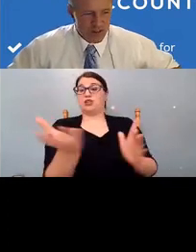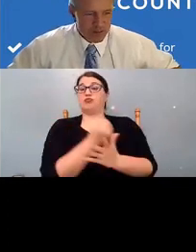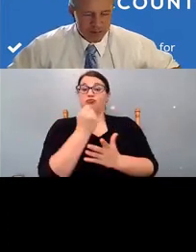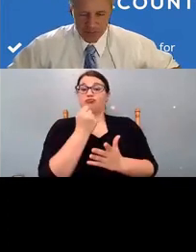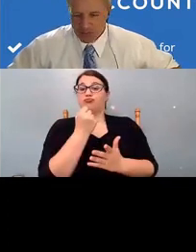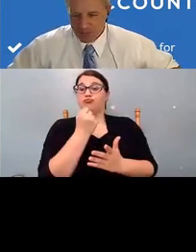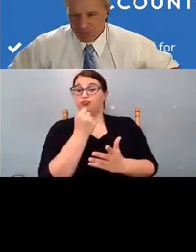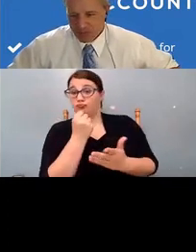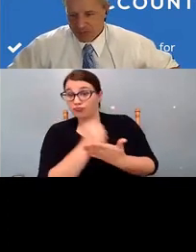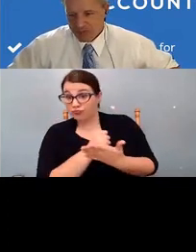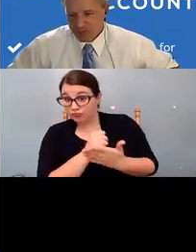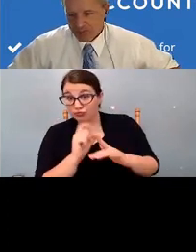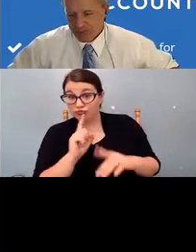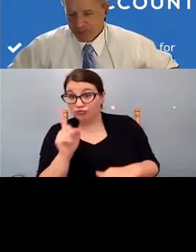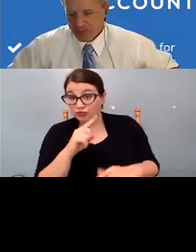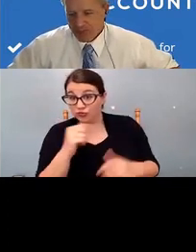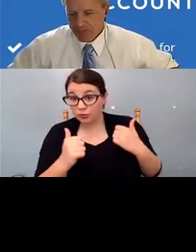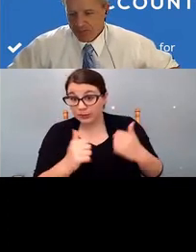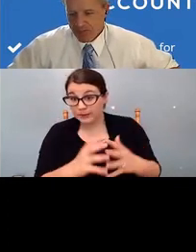false?